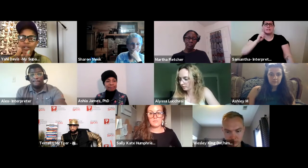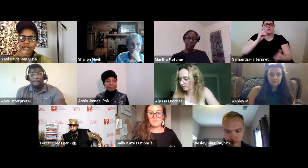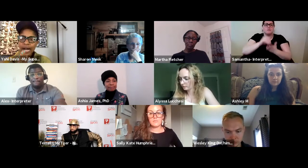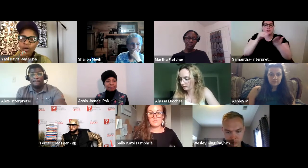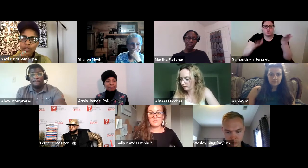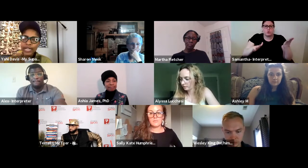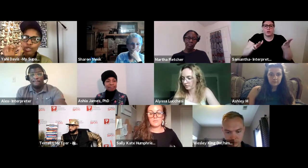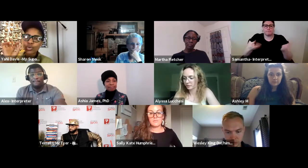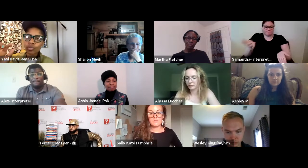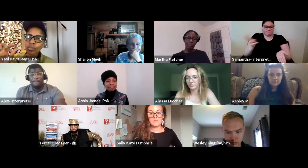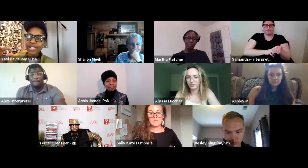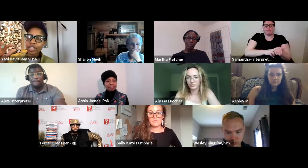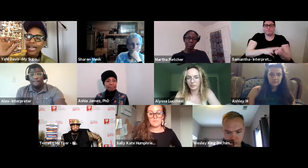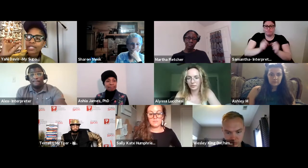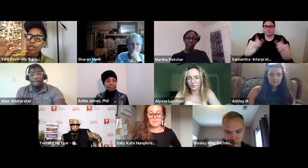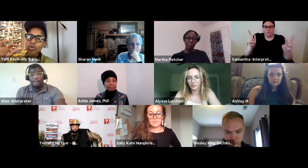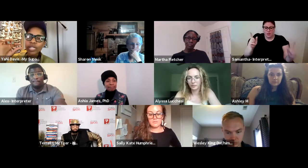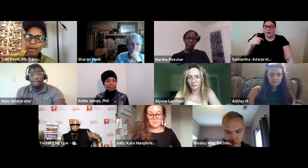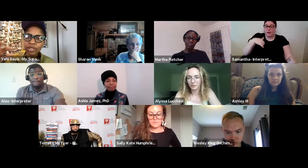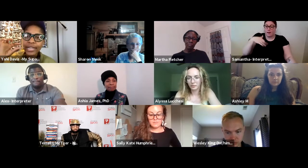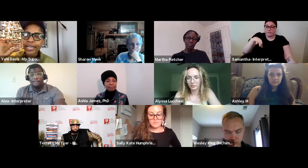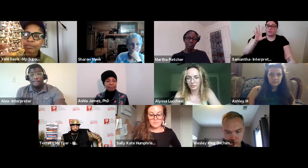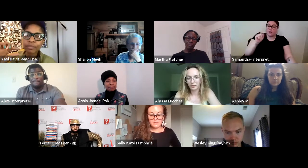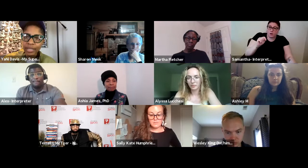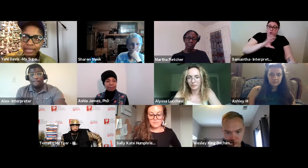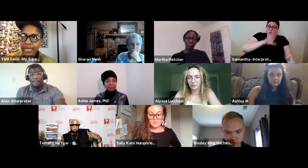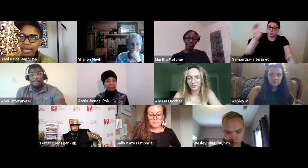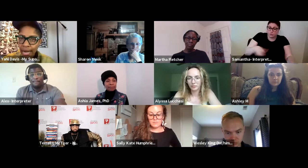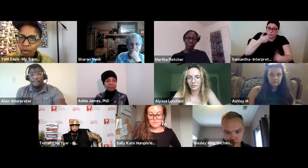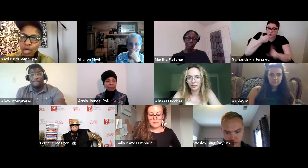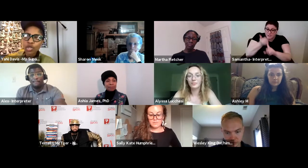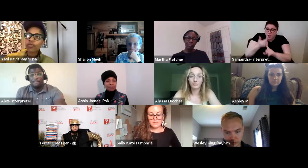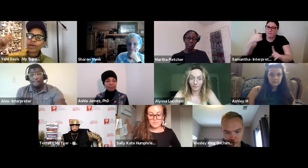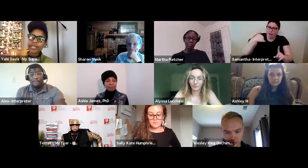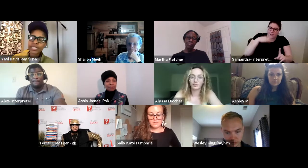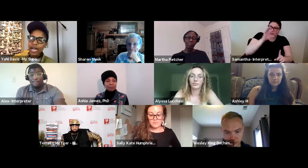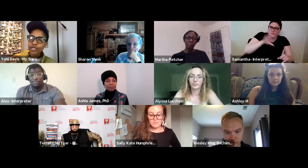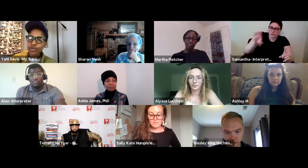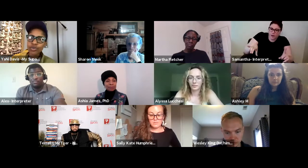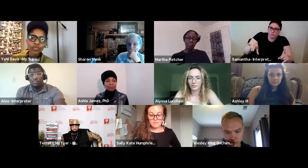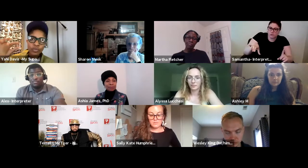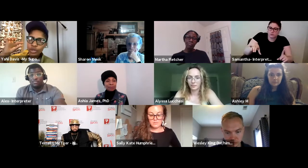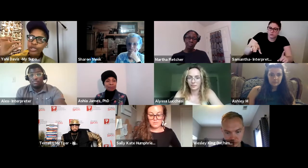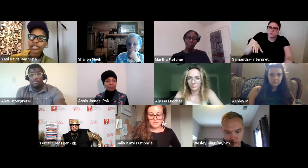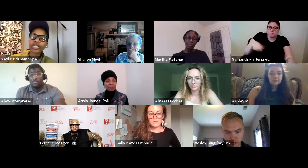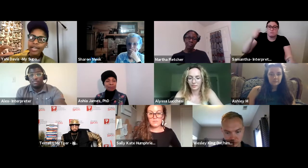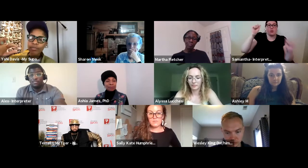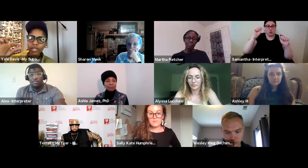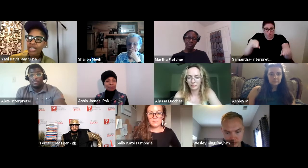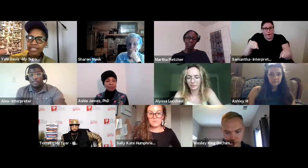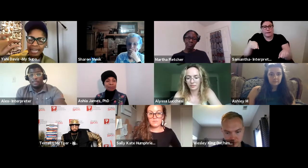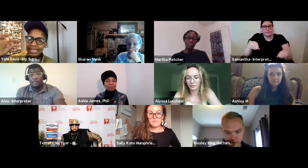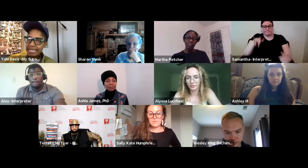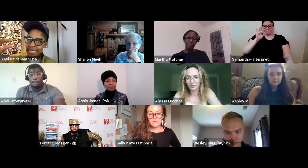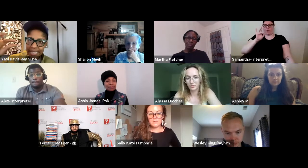I found out that Zoom actually has closed captioning capabilities now. So from inside your Zoom rooms, you're literally able